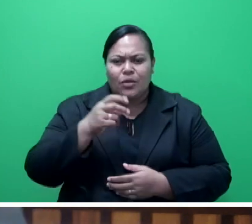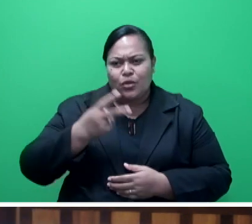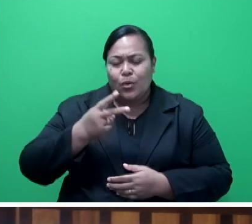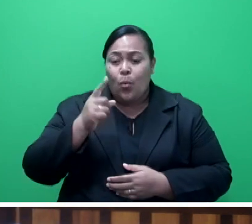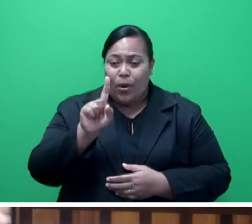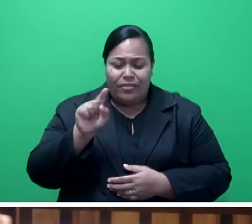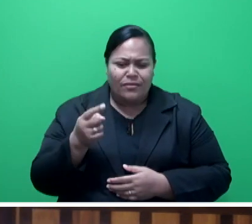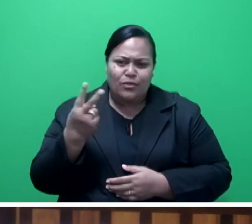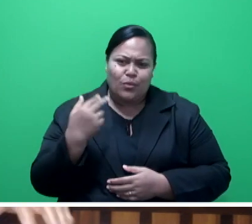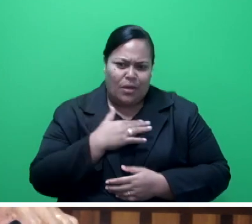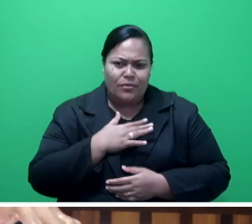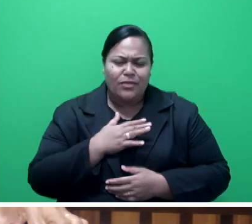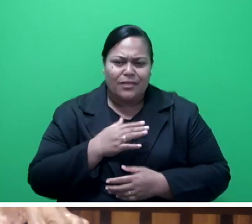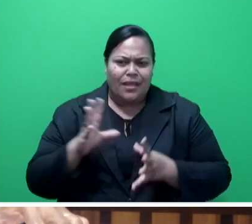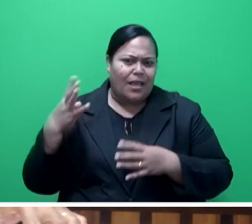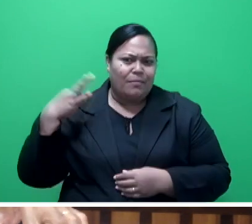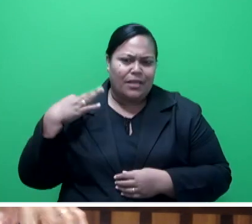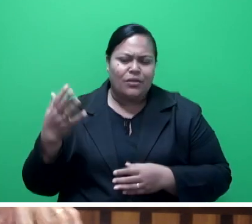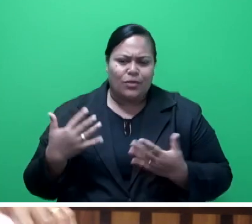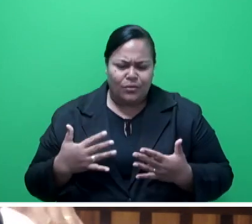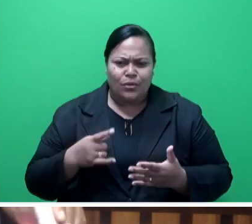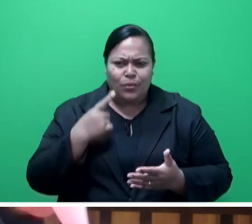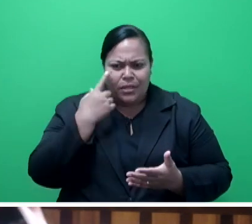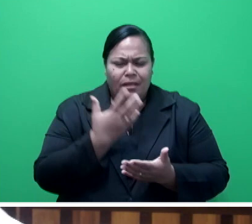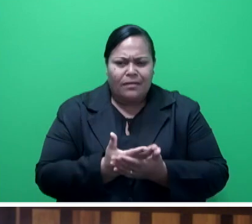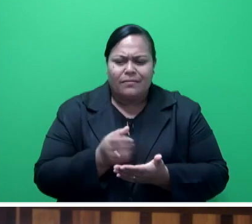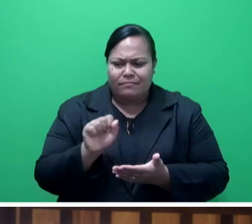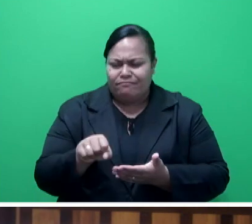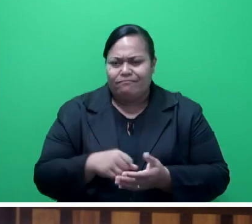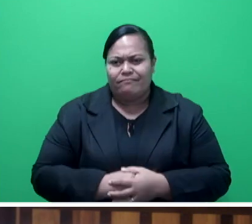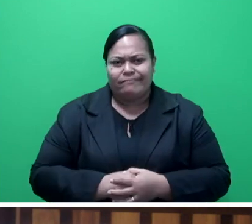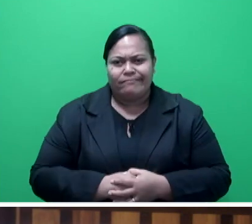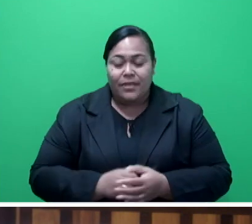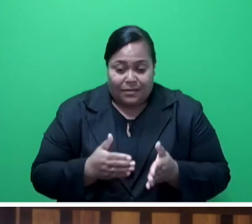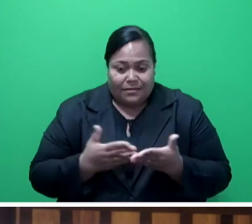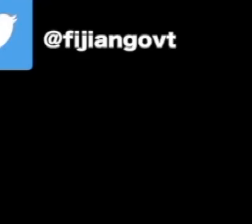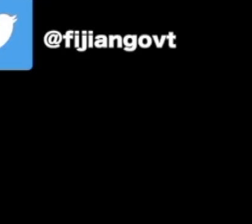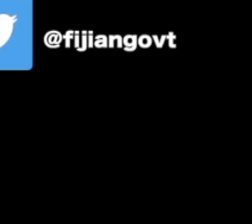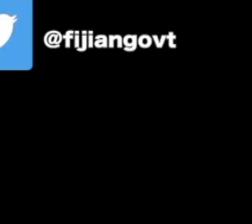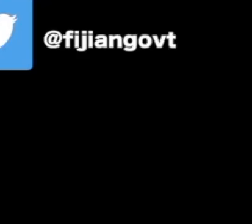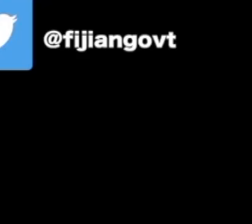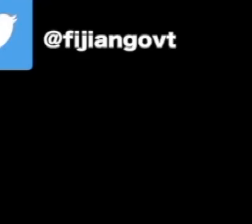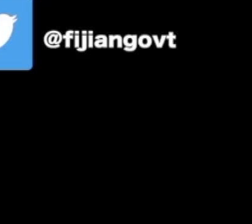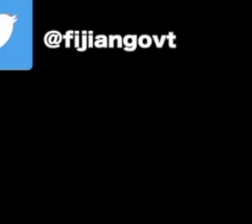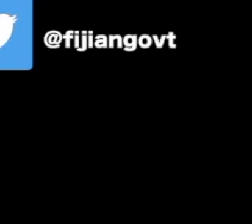which we found that 65 actually were identified to be eligible for that, and they're currently being facilitated. Thank you, sir.